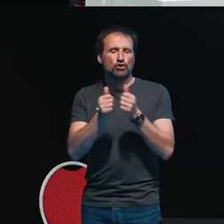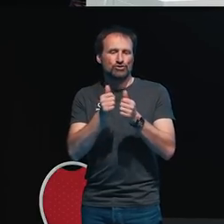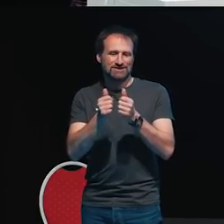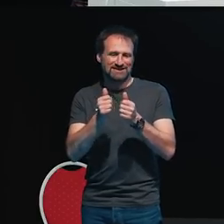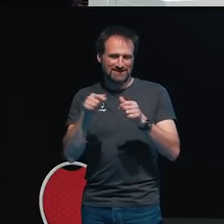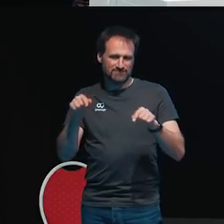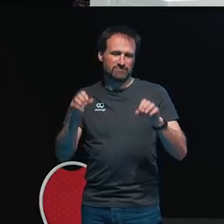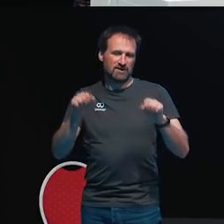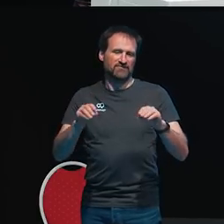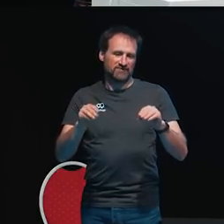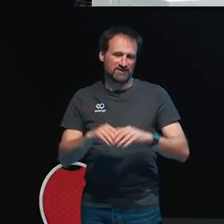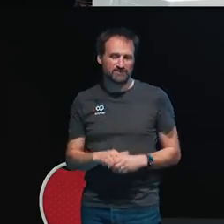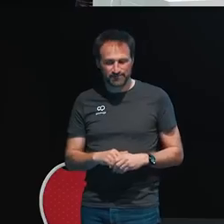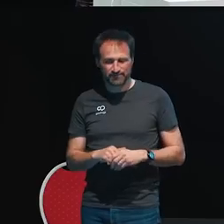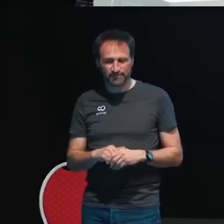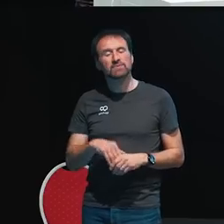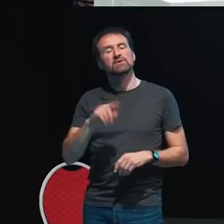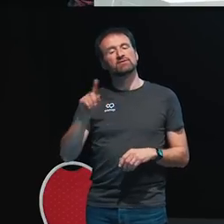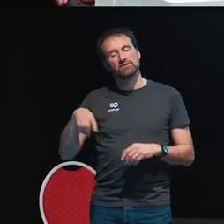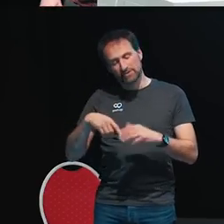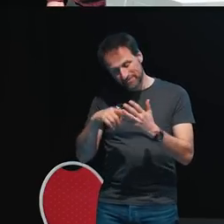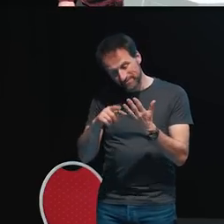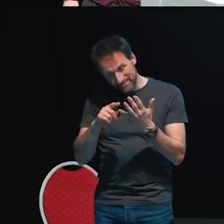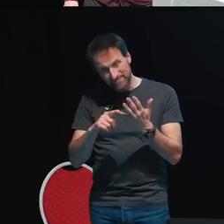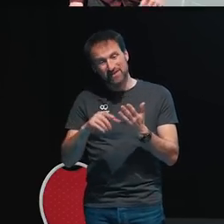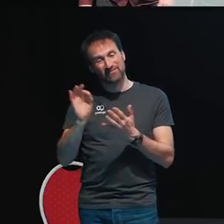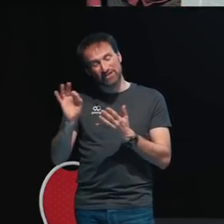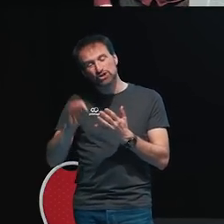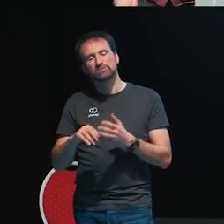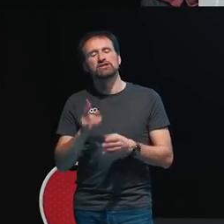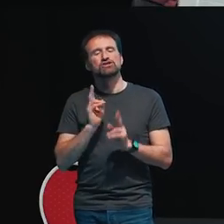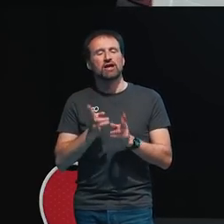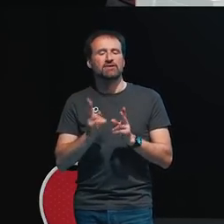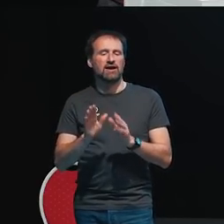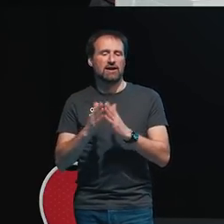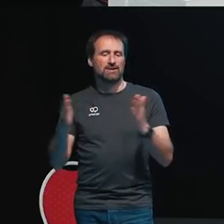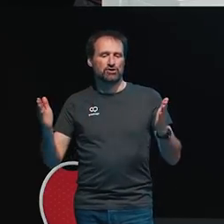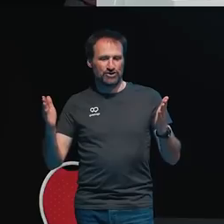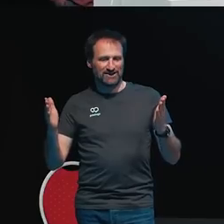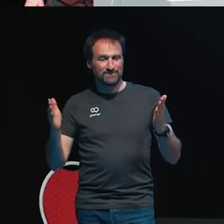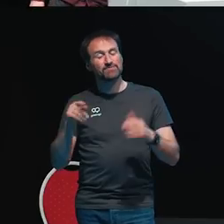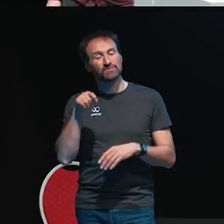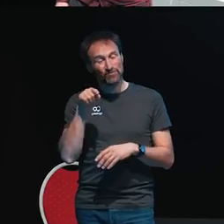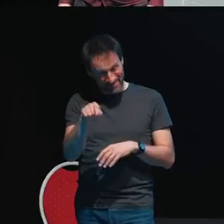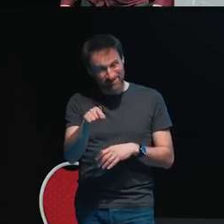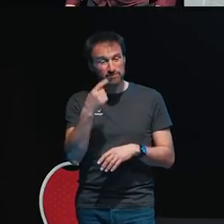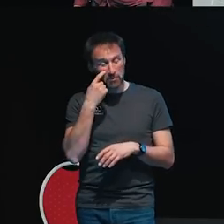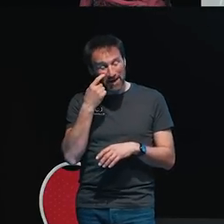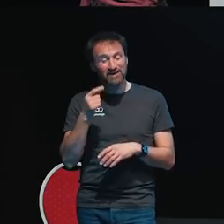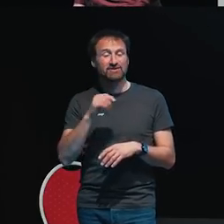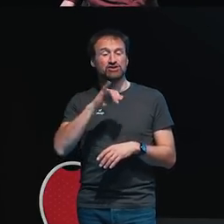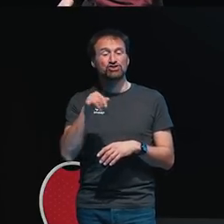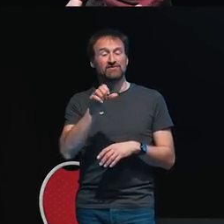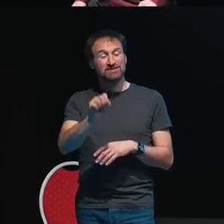Another group of features is the standard library. And this is where JavaScript at the moment